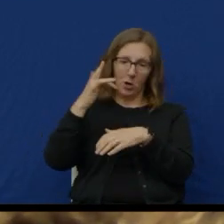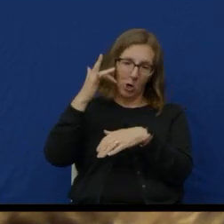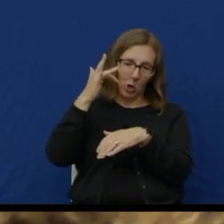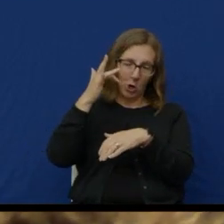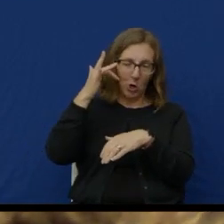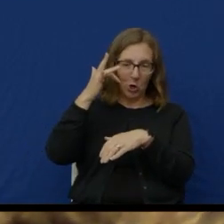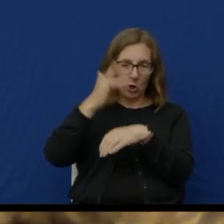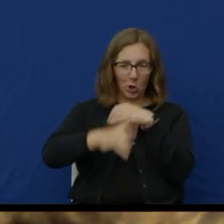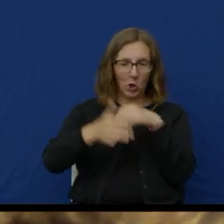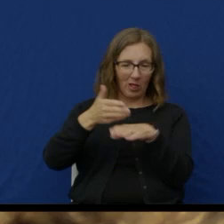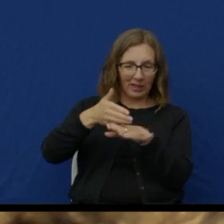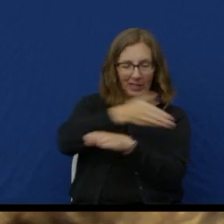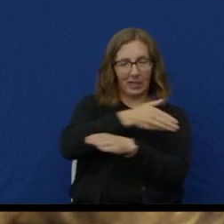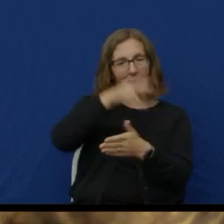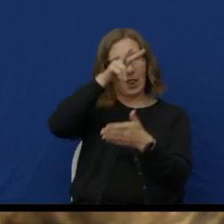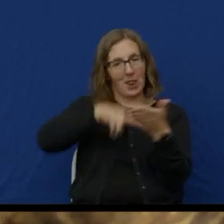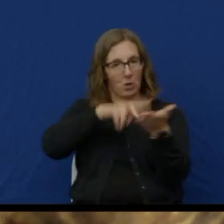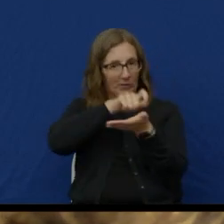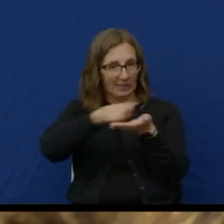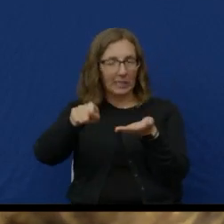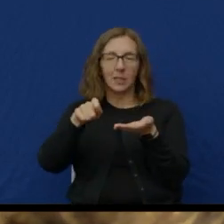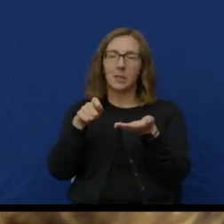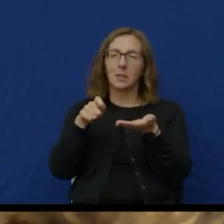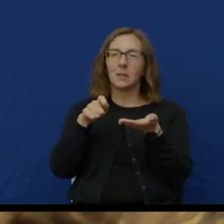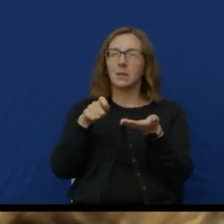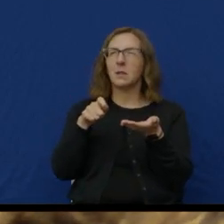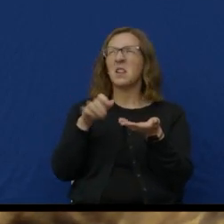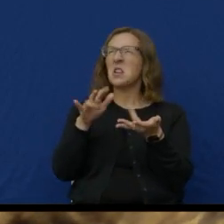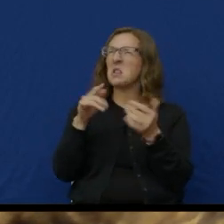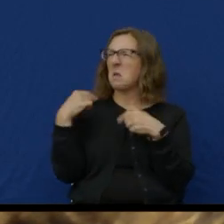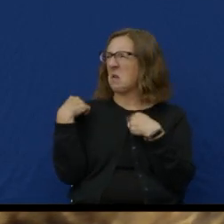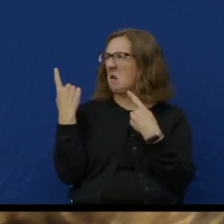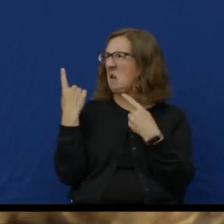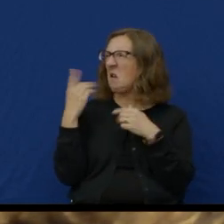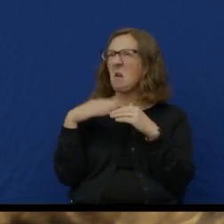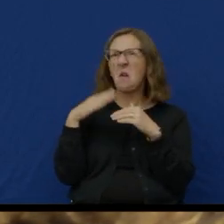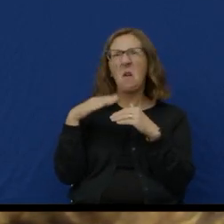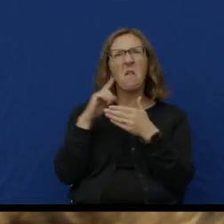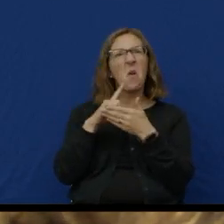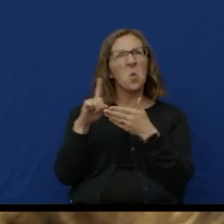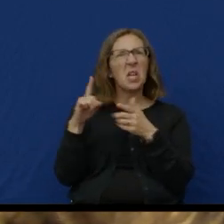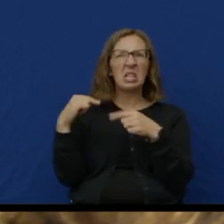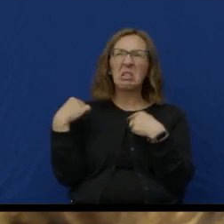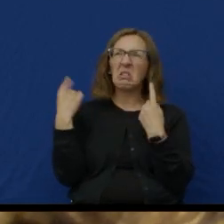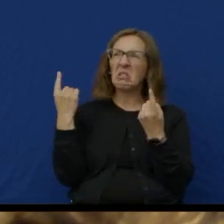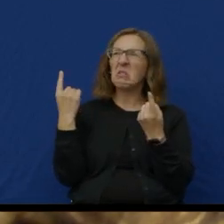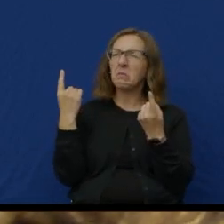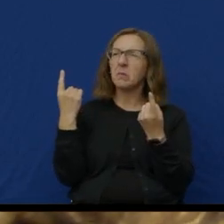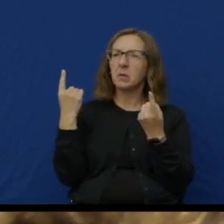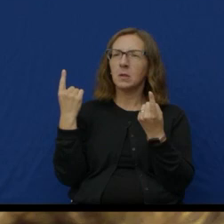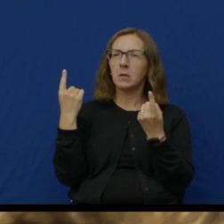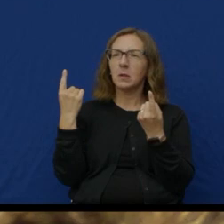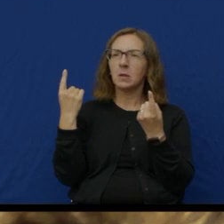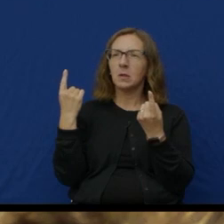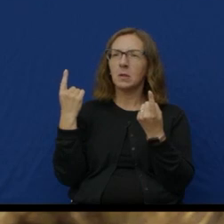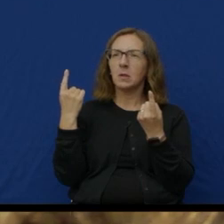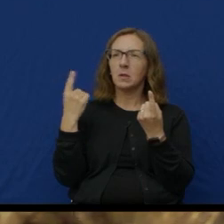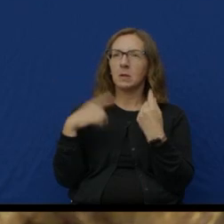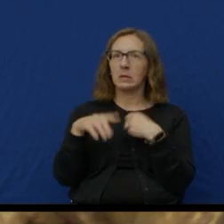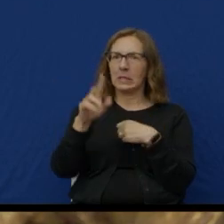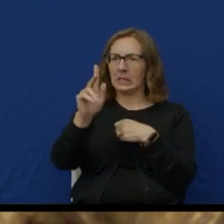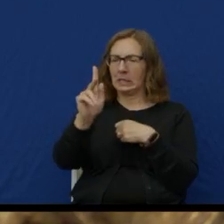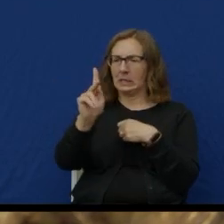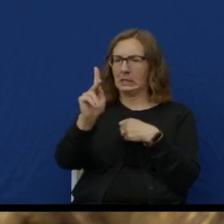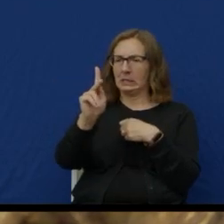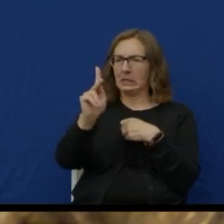literacy, it's just been a little over a week. The CACTE membership, they had